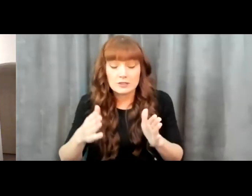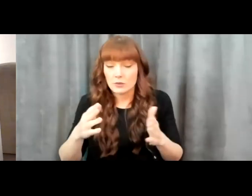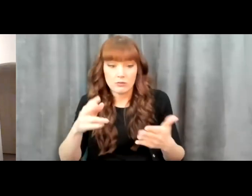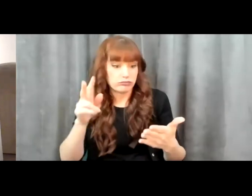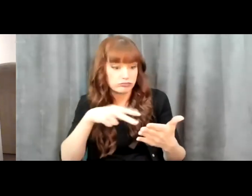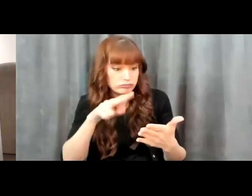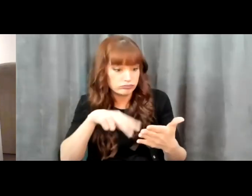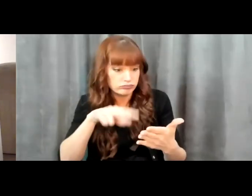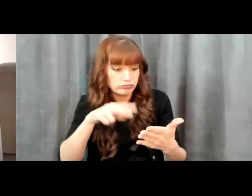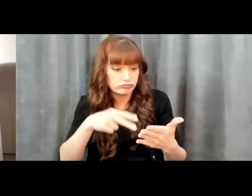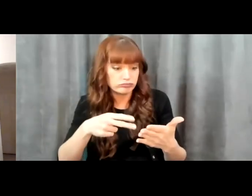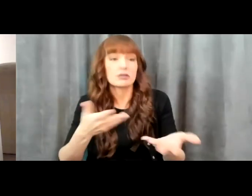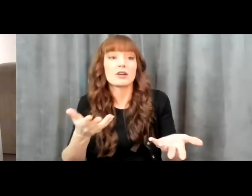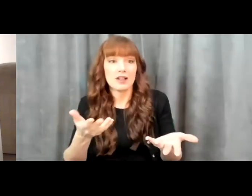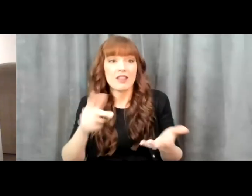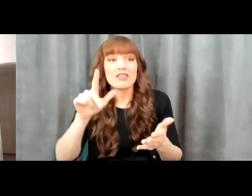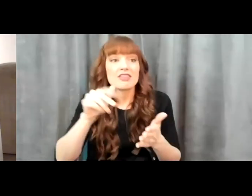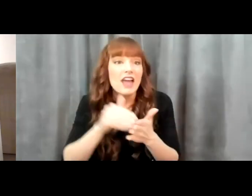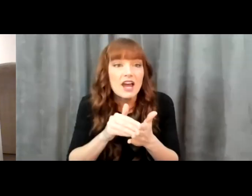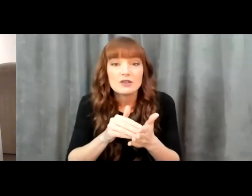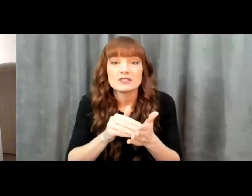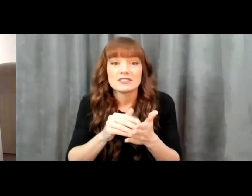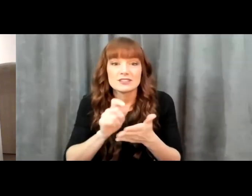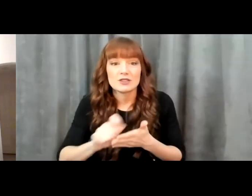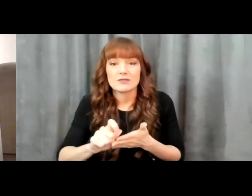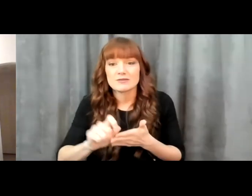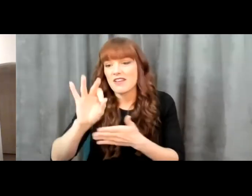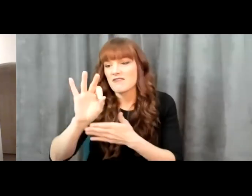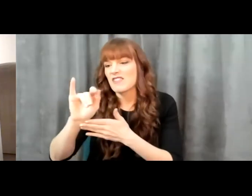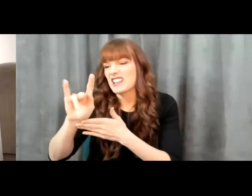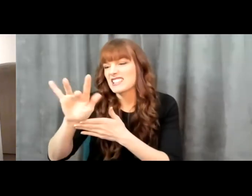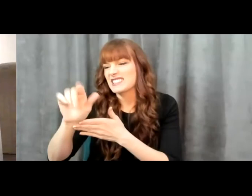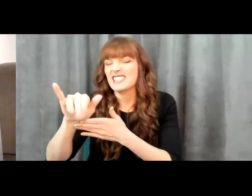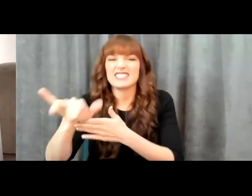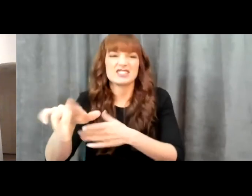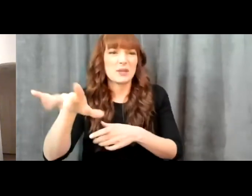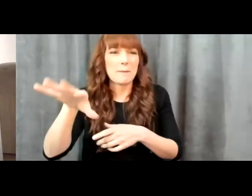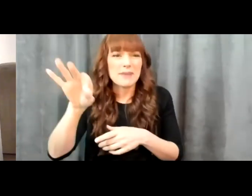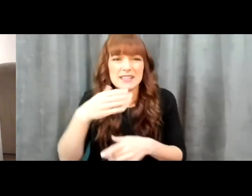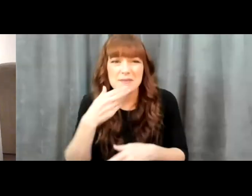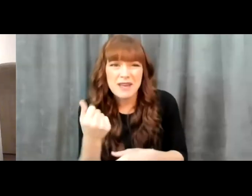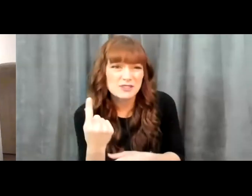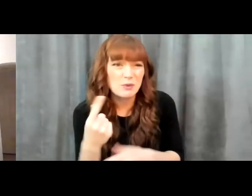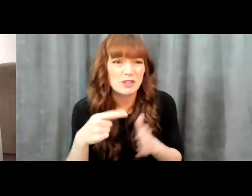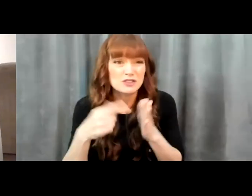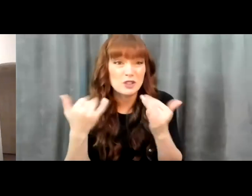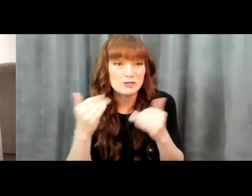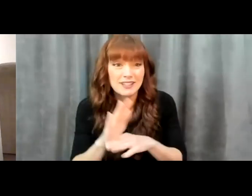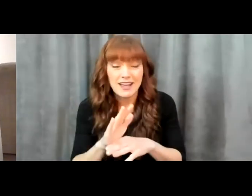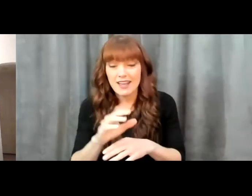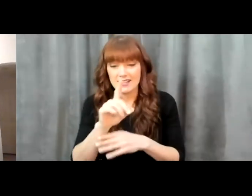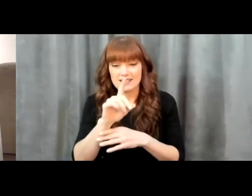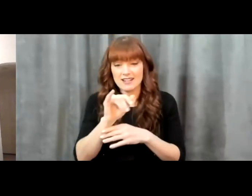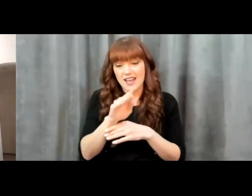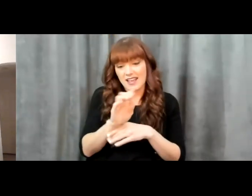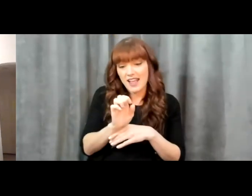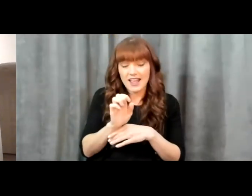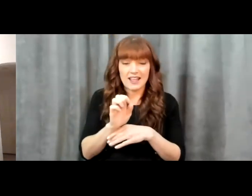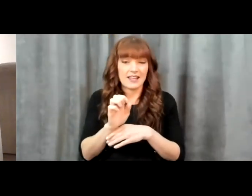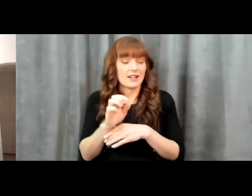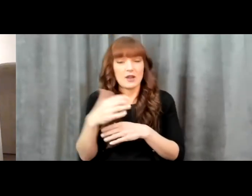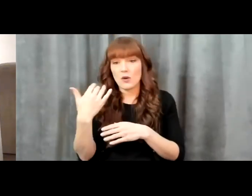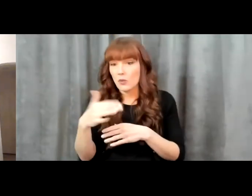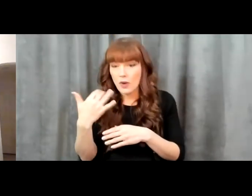scripts. And Felicity for picking the very best one to showcase here tonight for everybody. For Diane for going through all